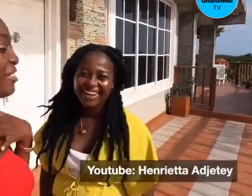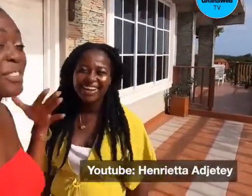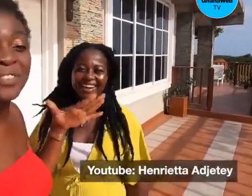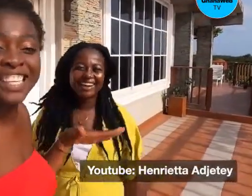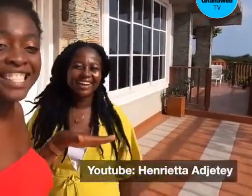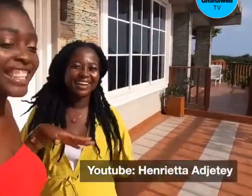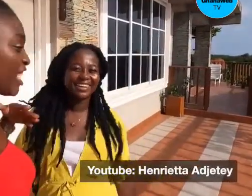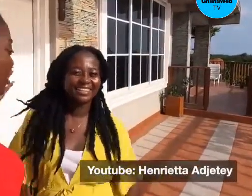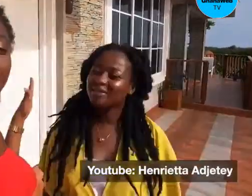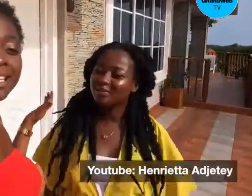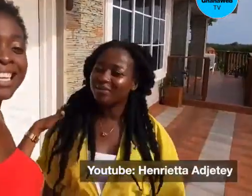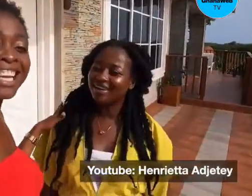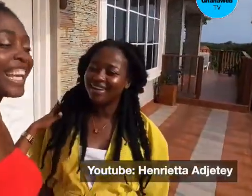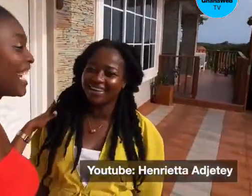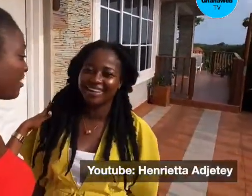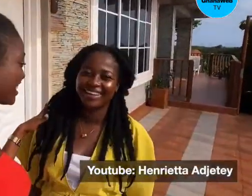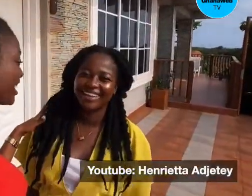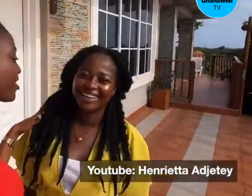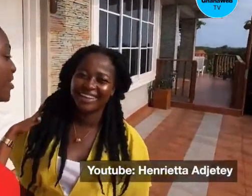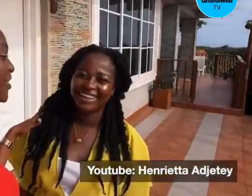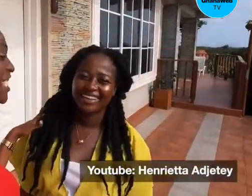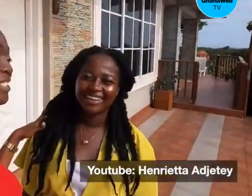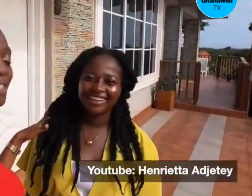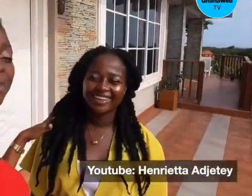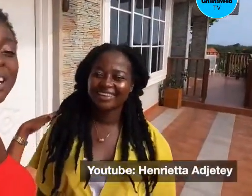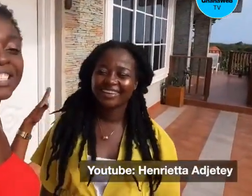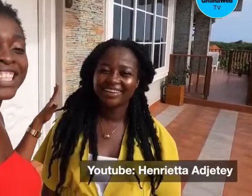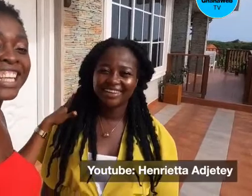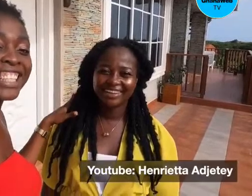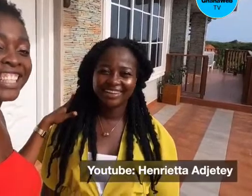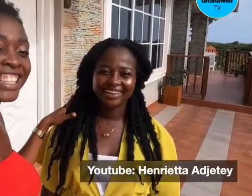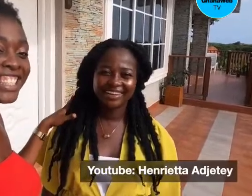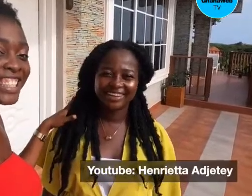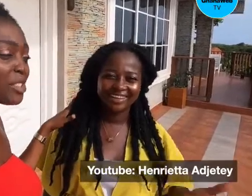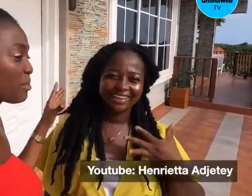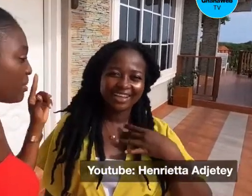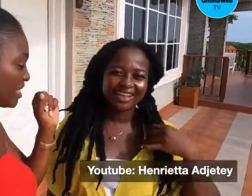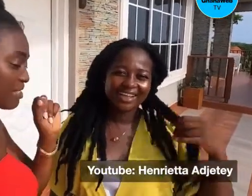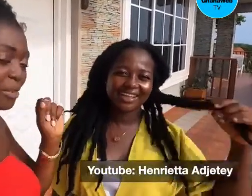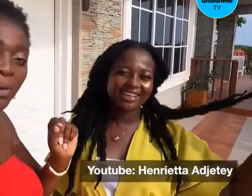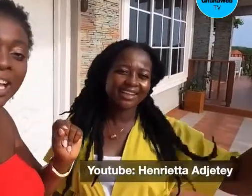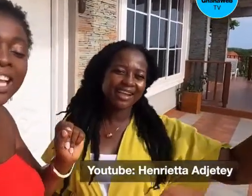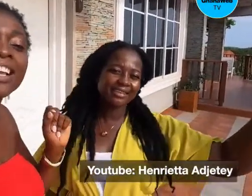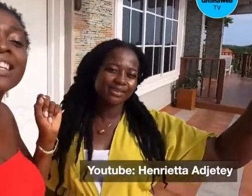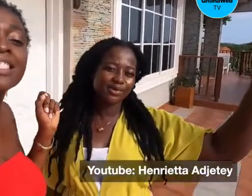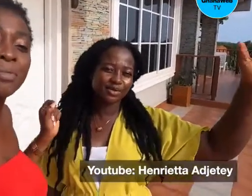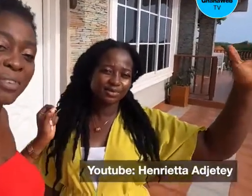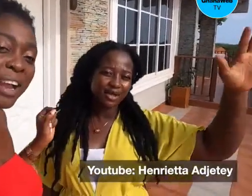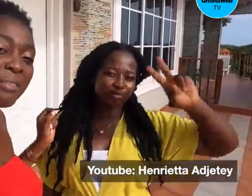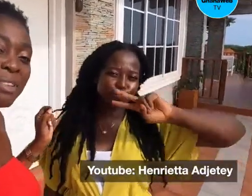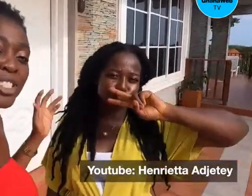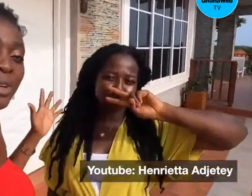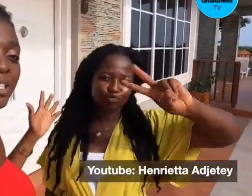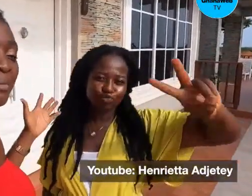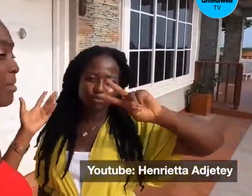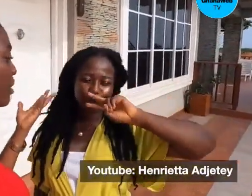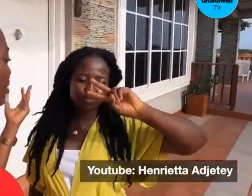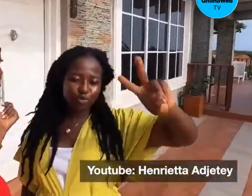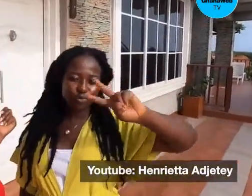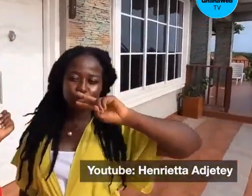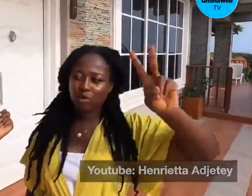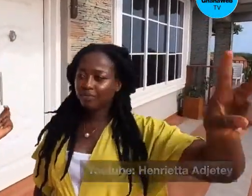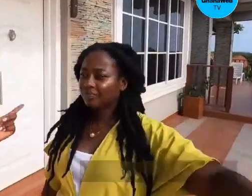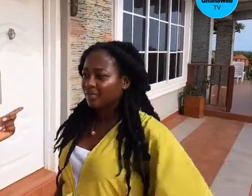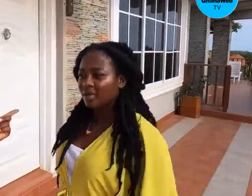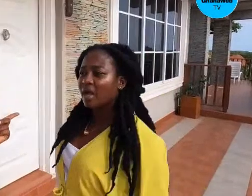and so I'm super excited. Henrietta is also a YouTuber. I'll share her link in the details. Please follow her, guys. Go subscribe, and show her some love. So